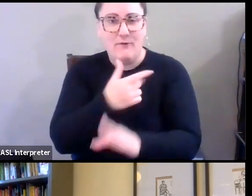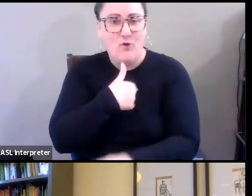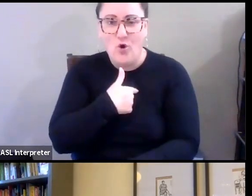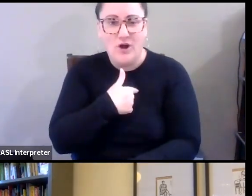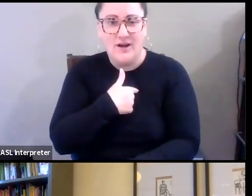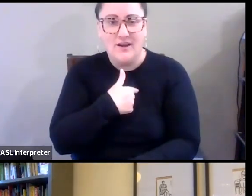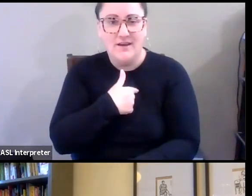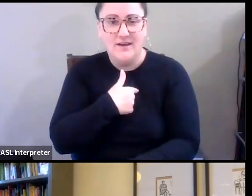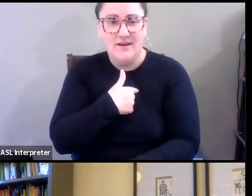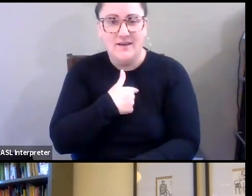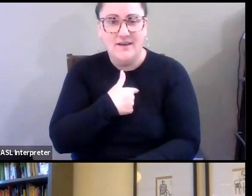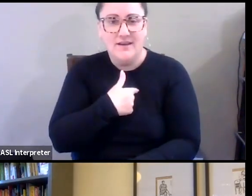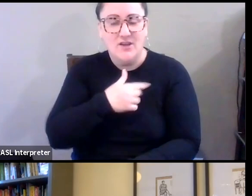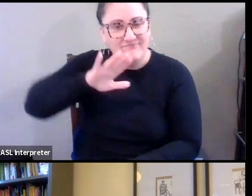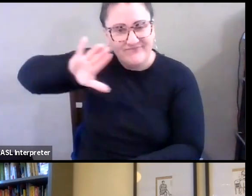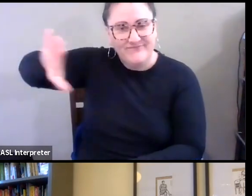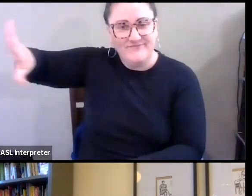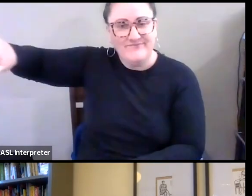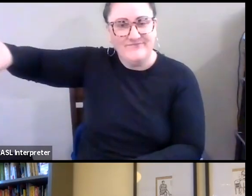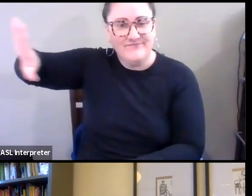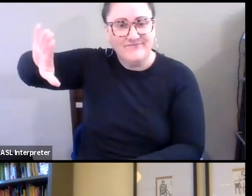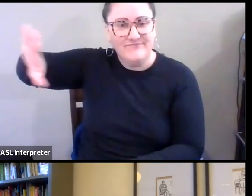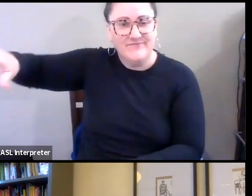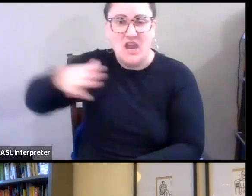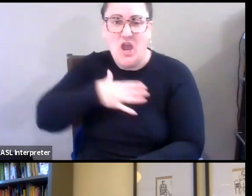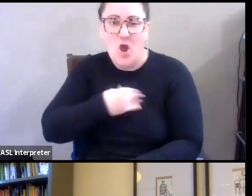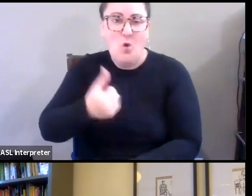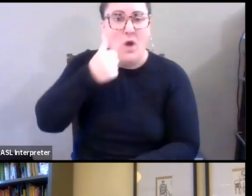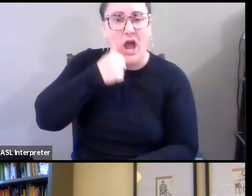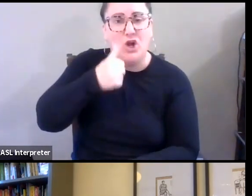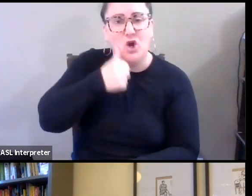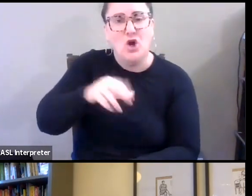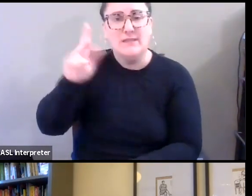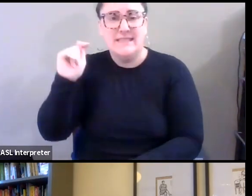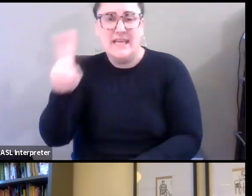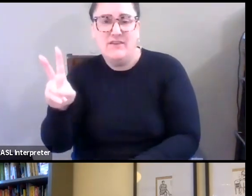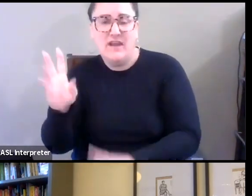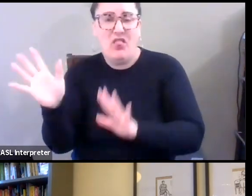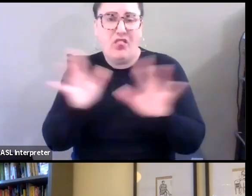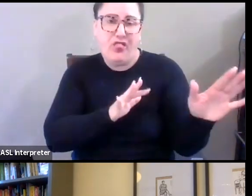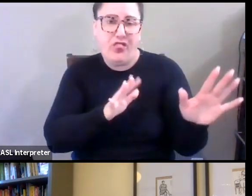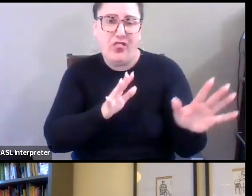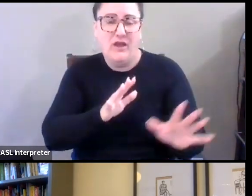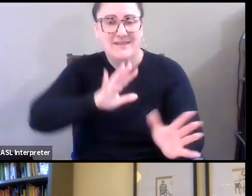Like it's all white girls having heartbreak on television. Yes,